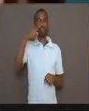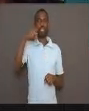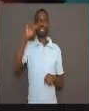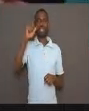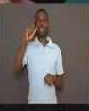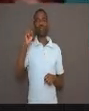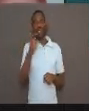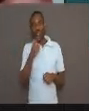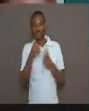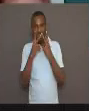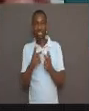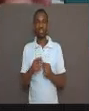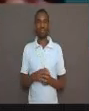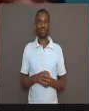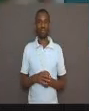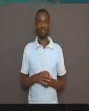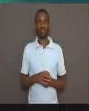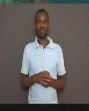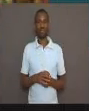through capillary action.